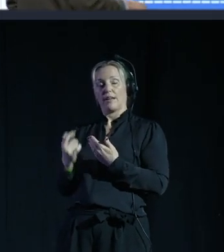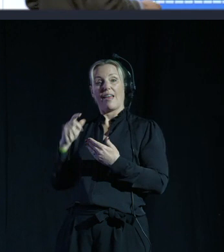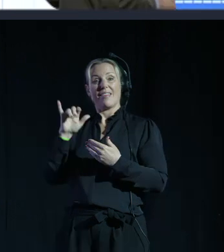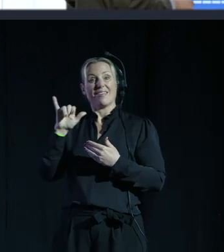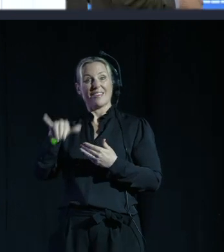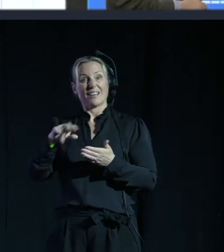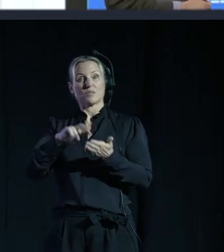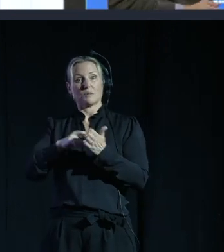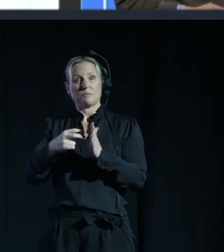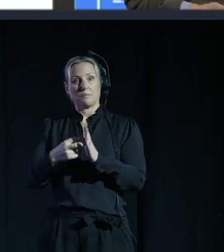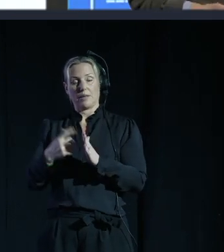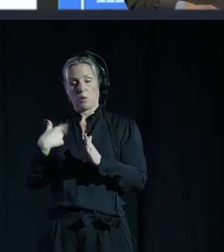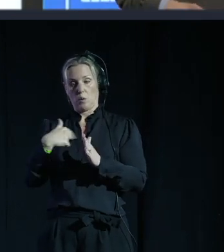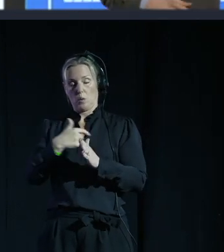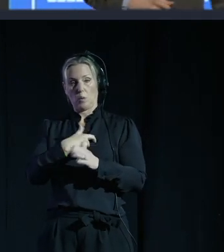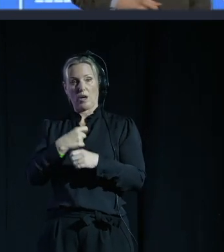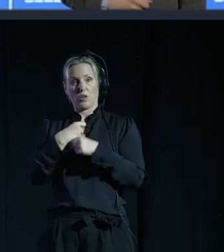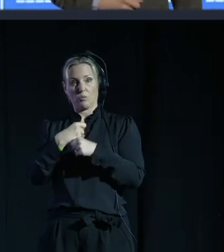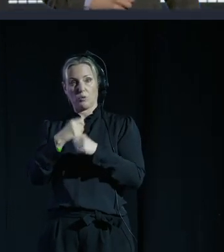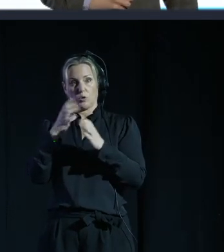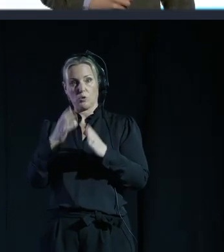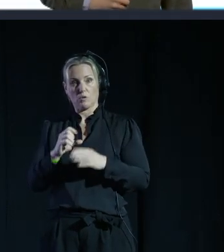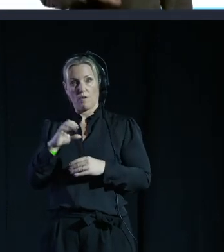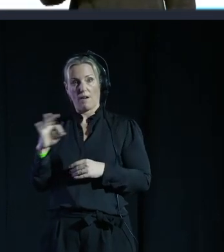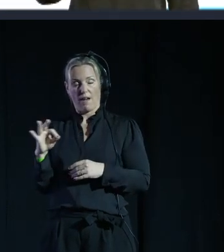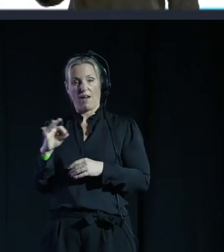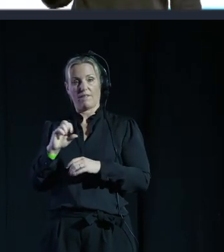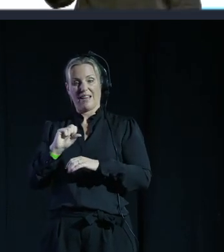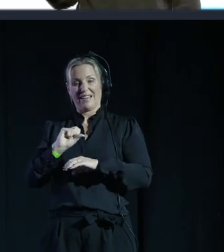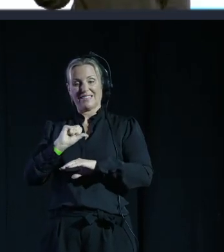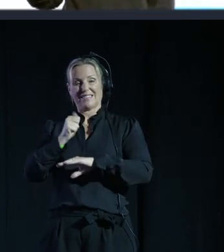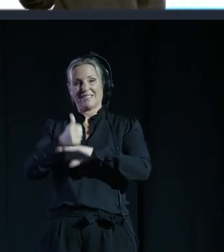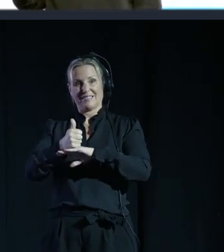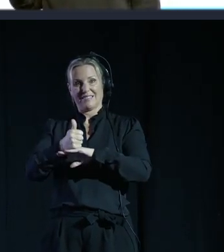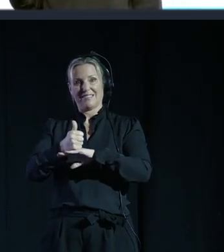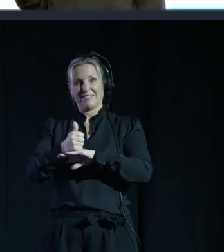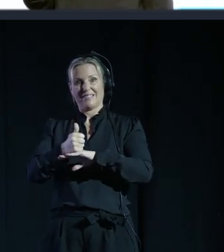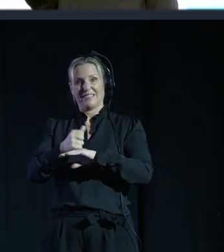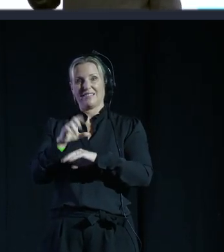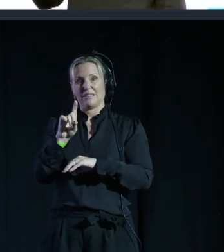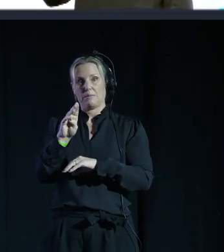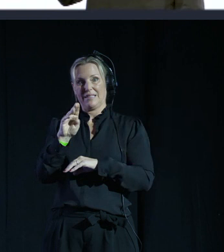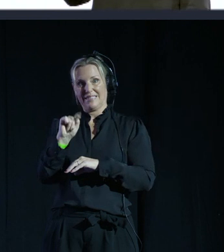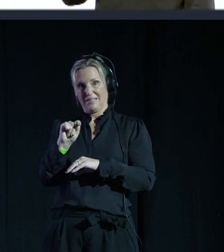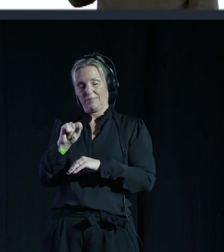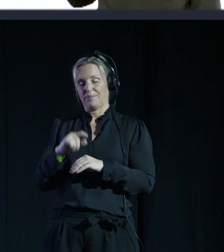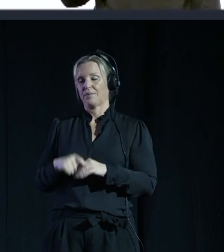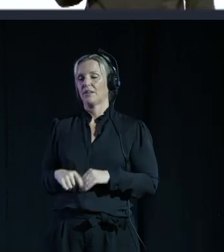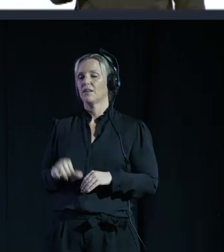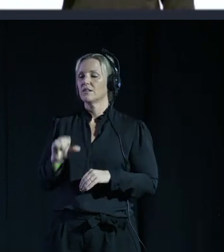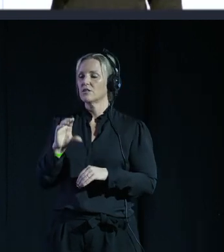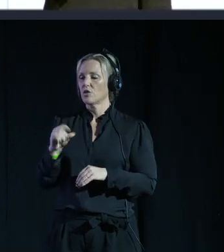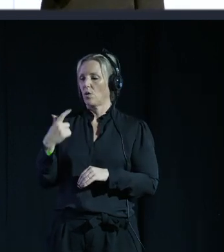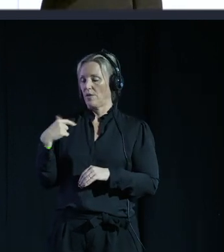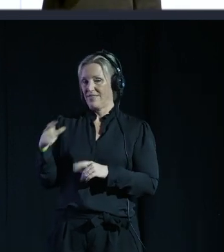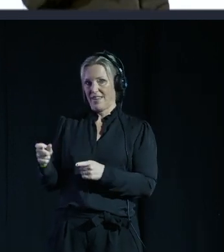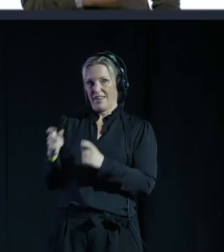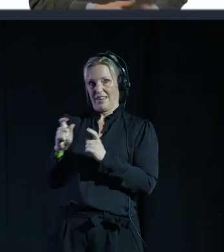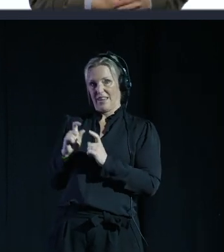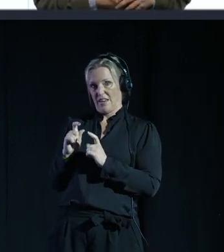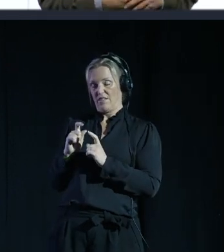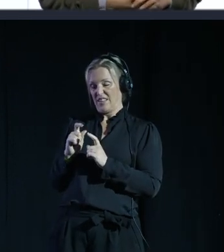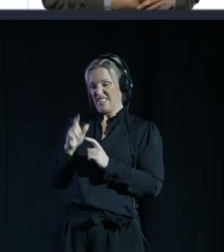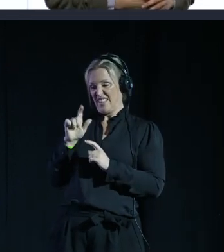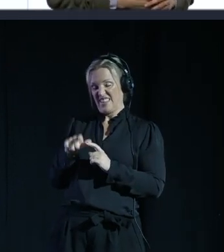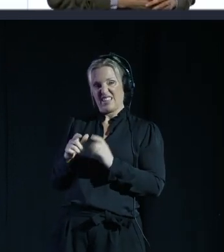of a stable set of APIs. DBT gives us these governance constructs to manage the life cycle of developing